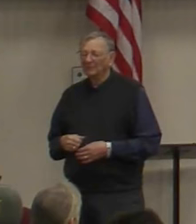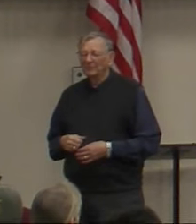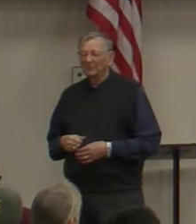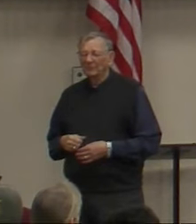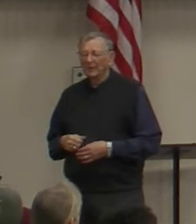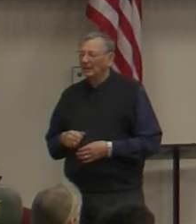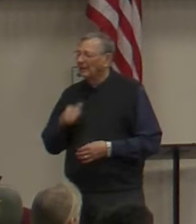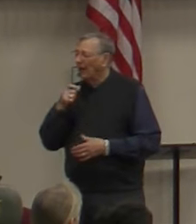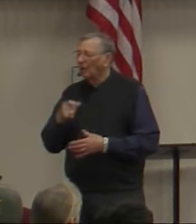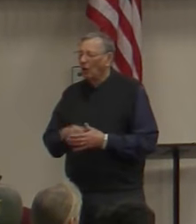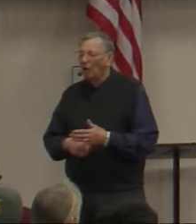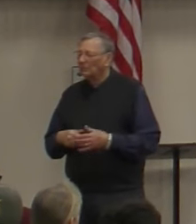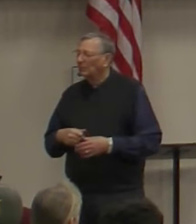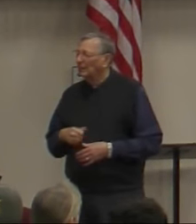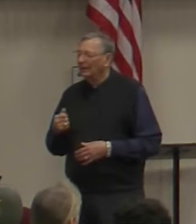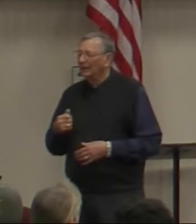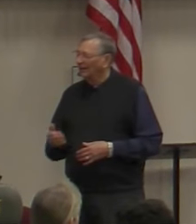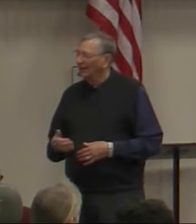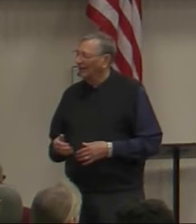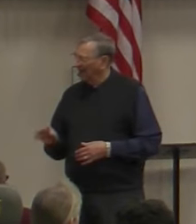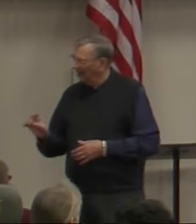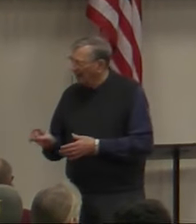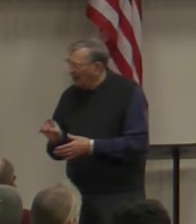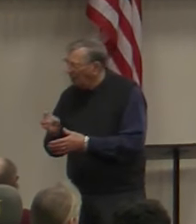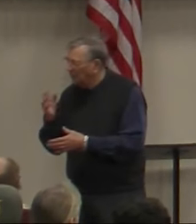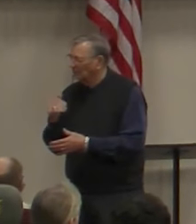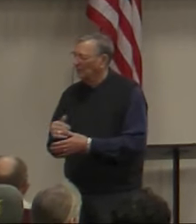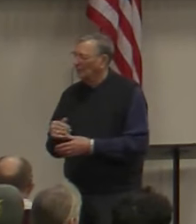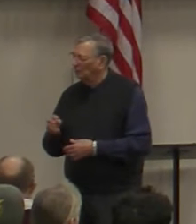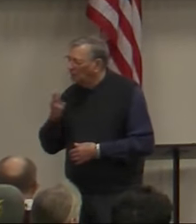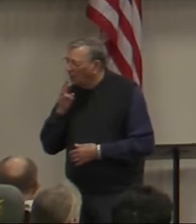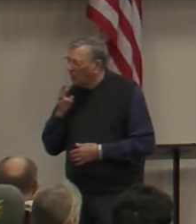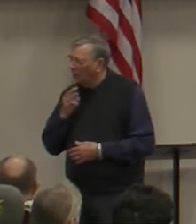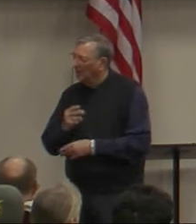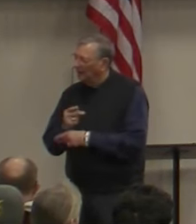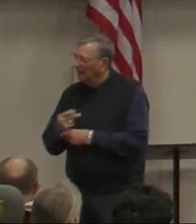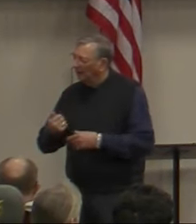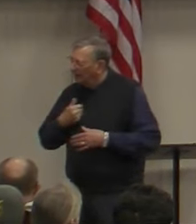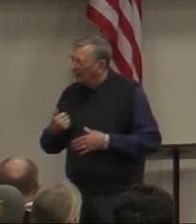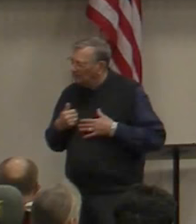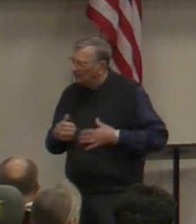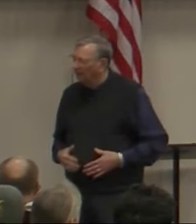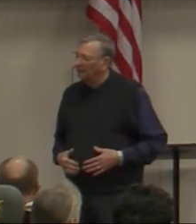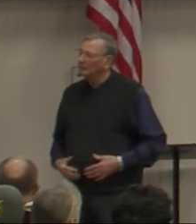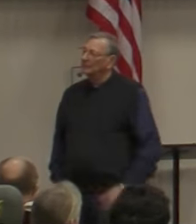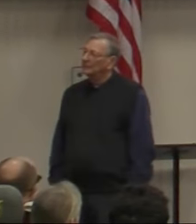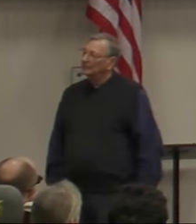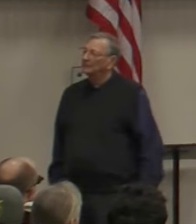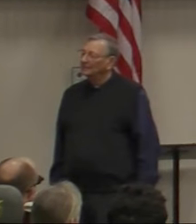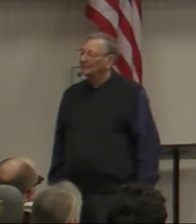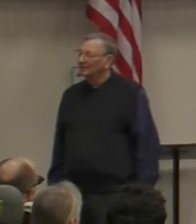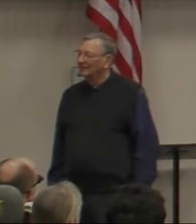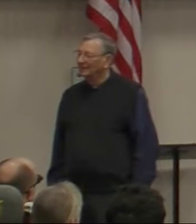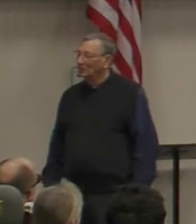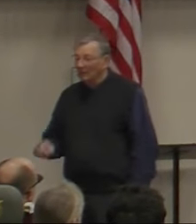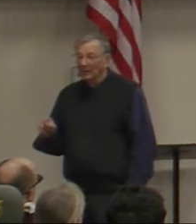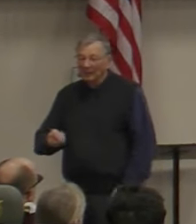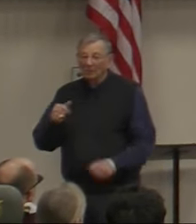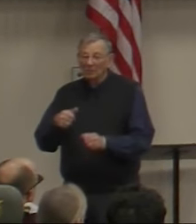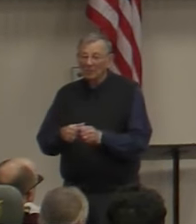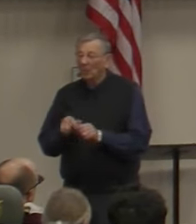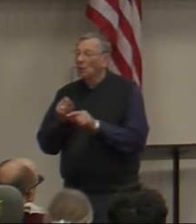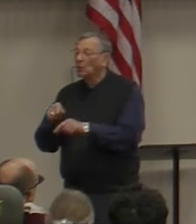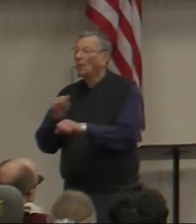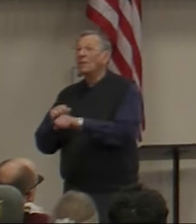that didn't cost me anything. Just taking care of myself. We need to remember to go to the